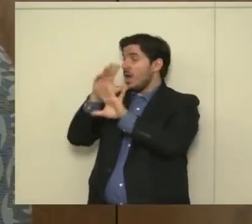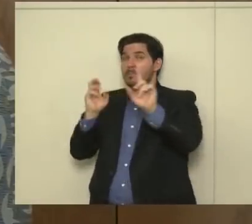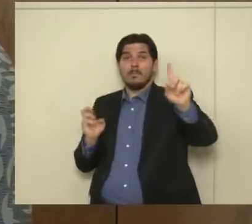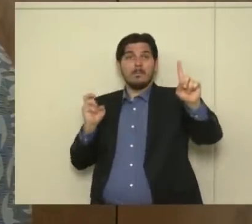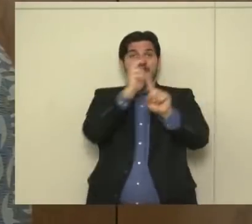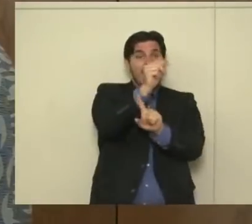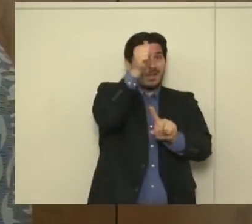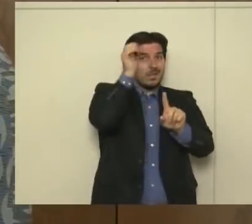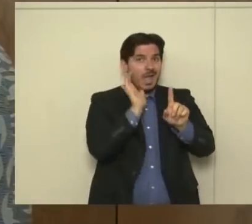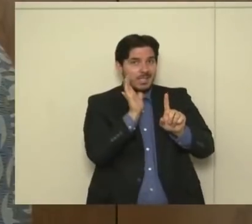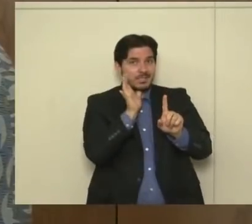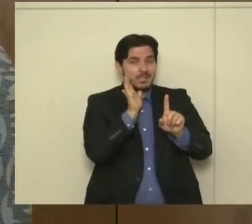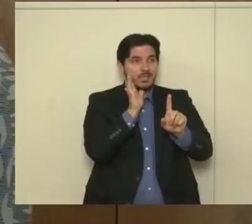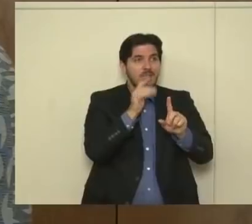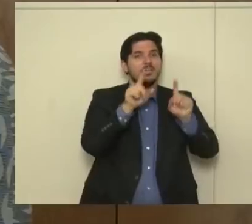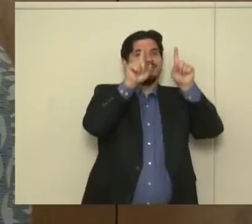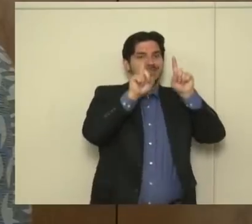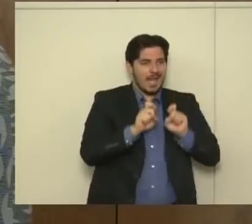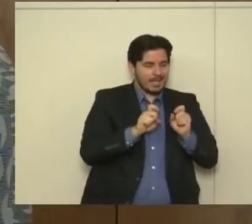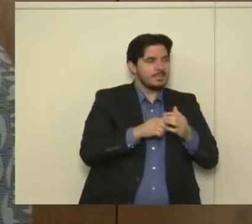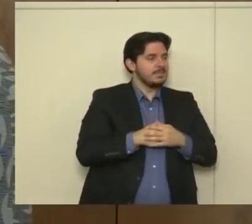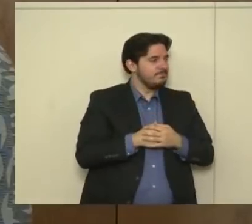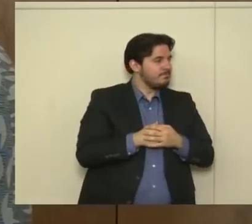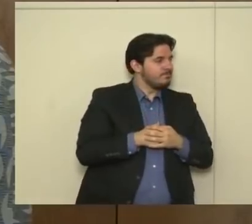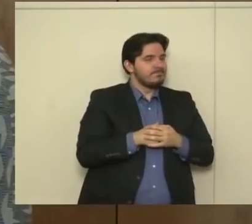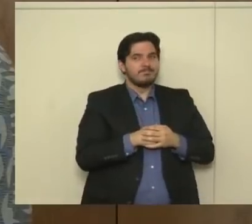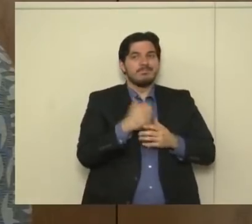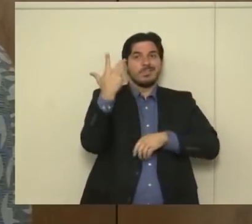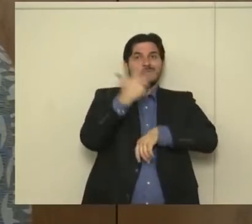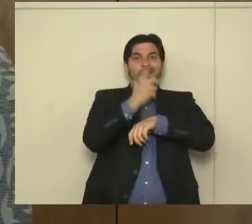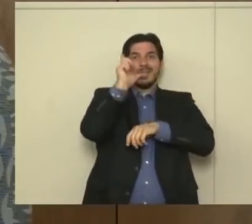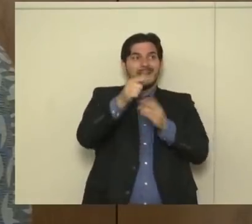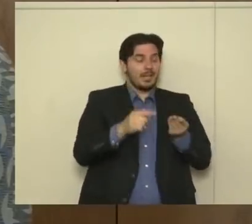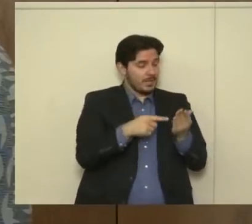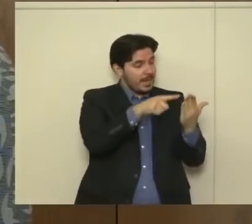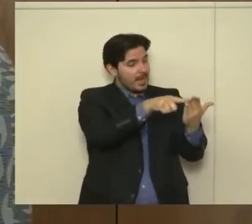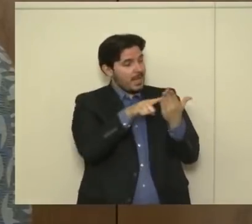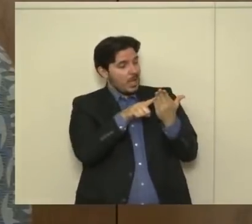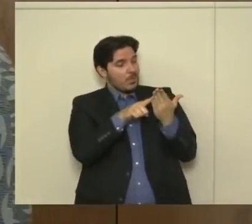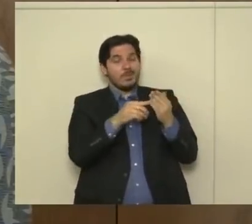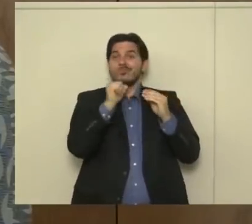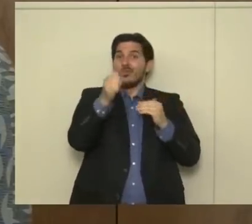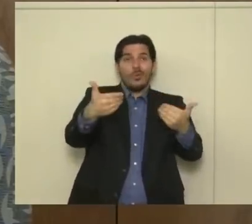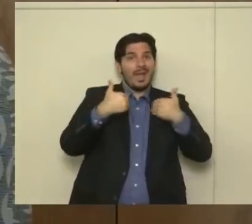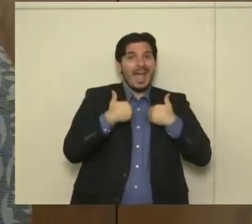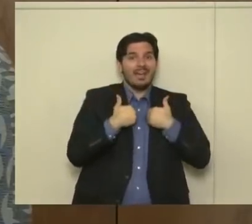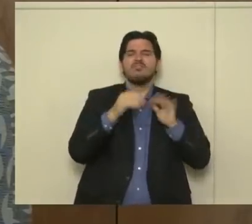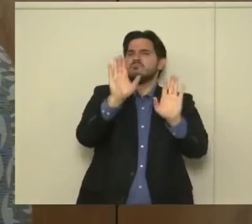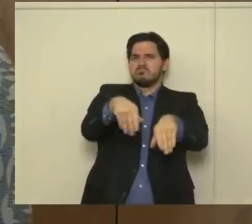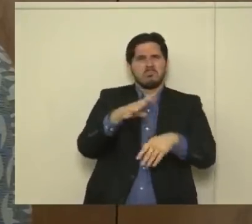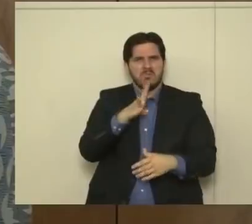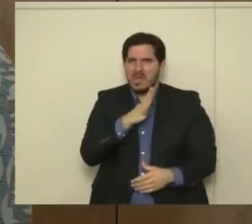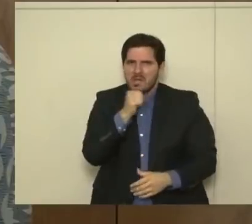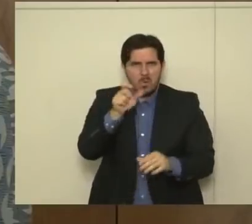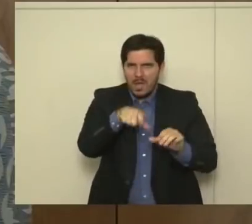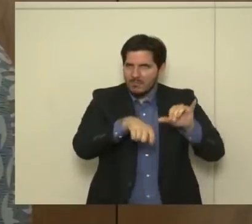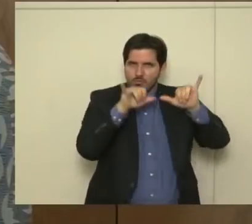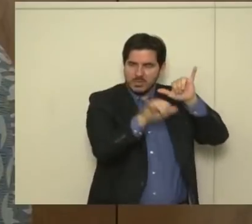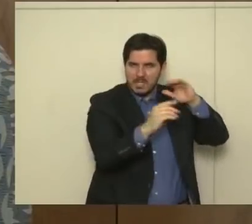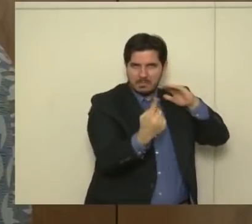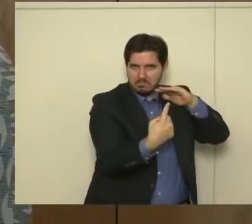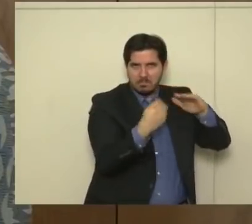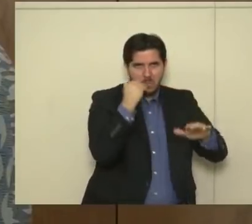you weren't required to self-quarantine. And that strategy is effective in that people are paying attention, getting